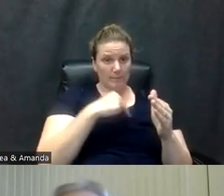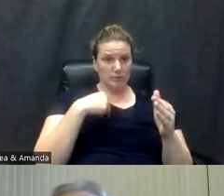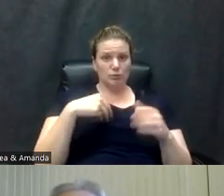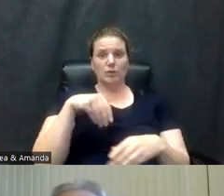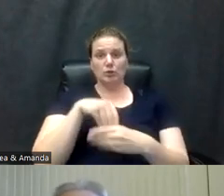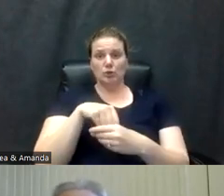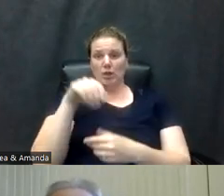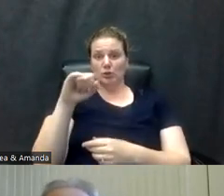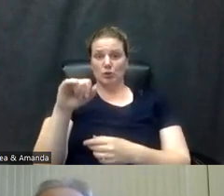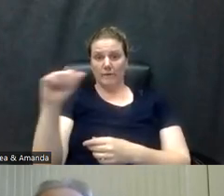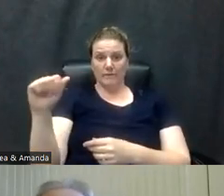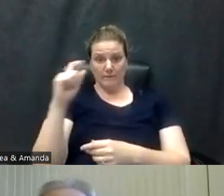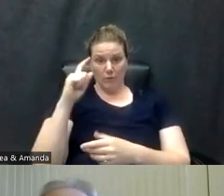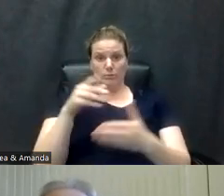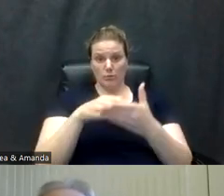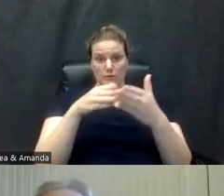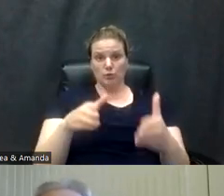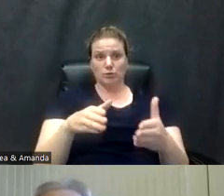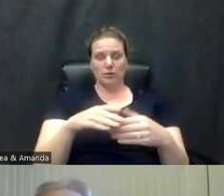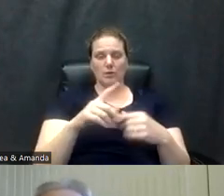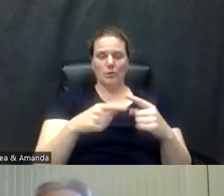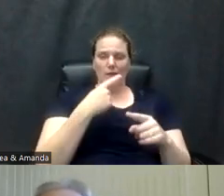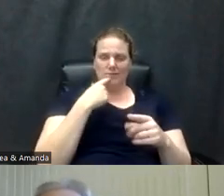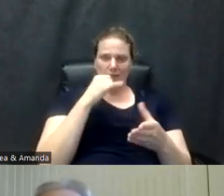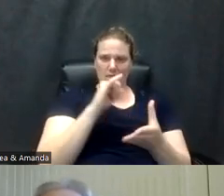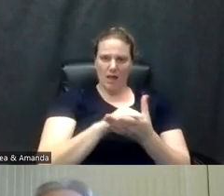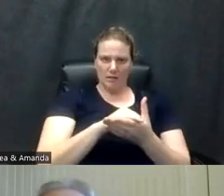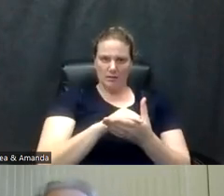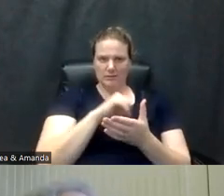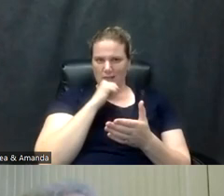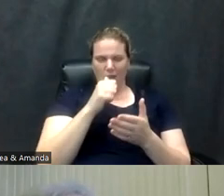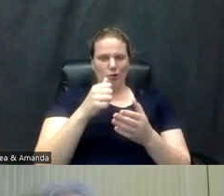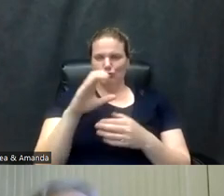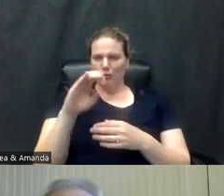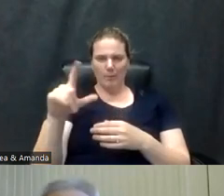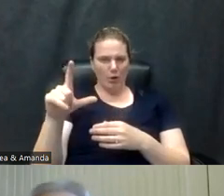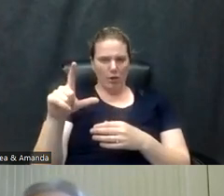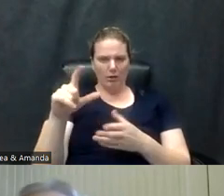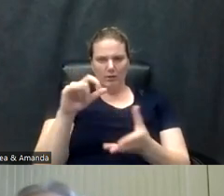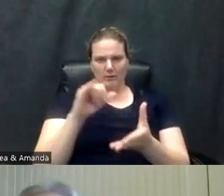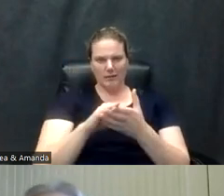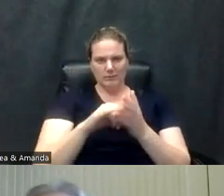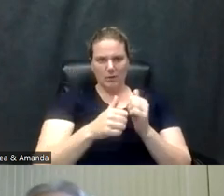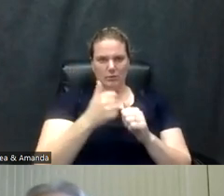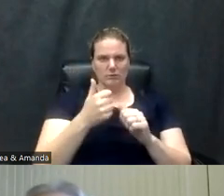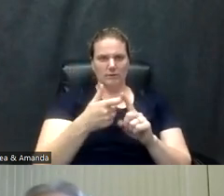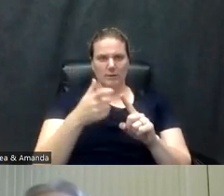affairs for the prosecution. And when I say prosecution, it's not a criminal thing. So, the most that's going to come out of